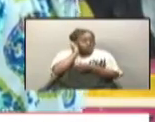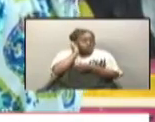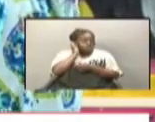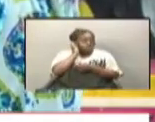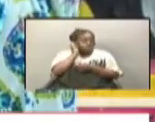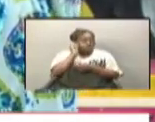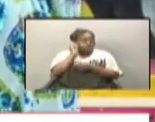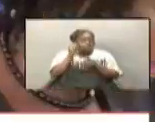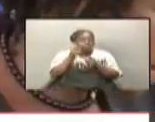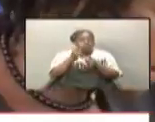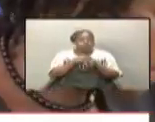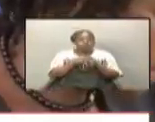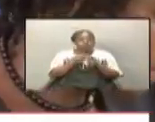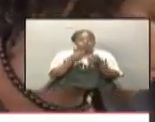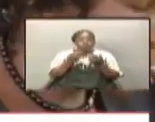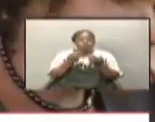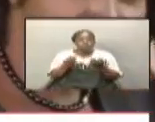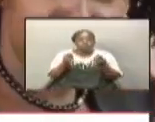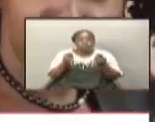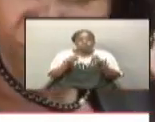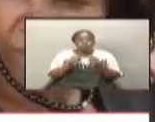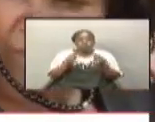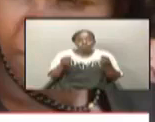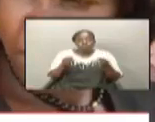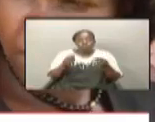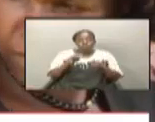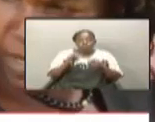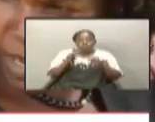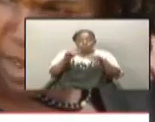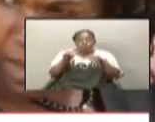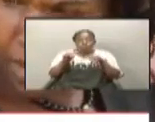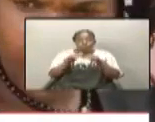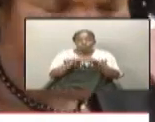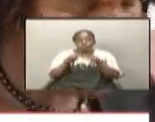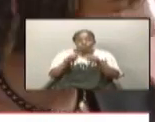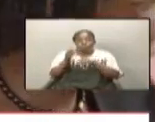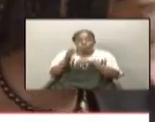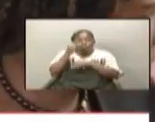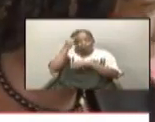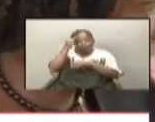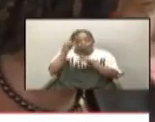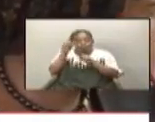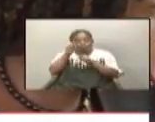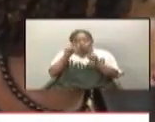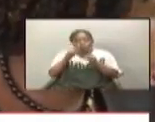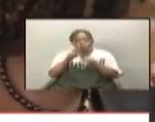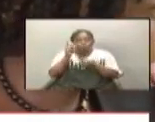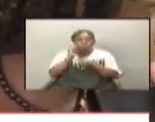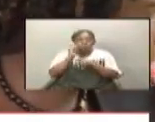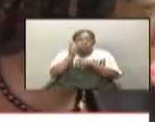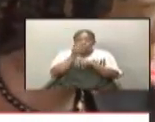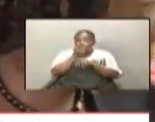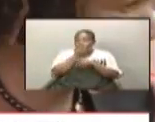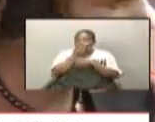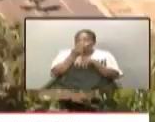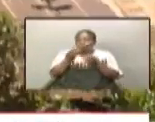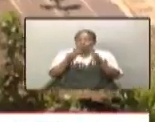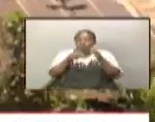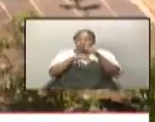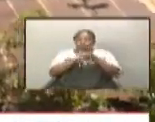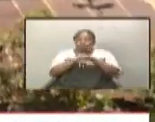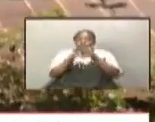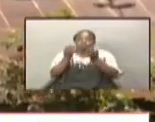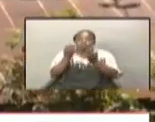of subsistence livelihood. Wako mchalo wabu nyangabo era ministro mwezo wechikula chaba ntunobu wangu wa peace mutuzo. Wano wasinzi